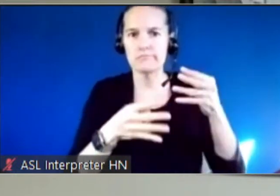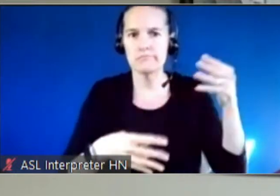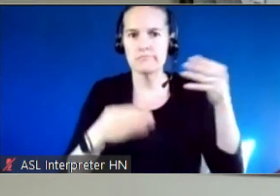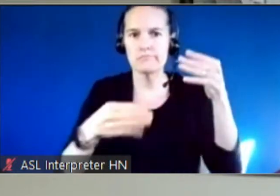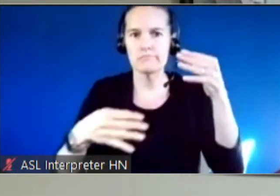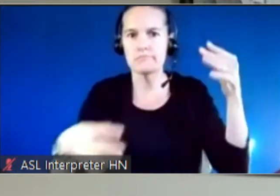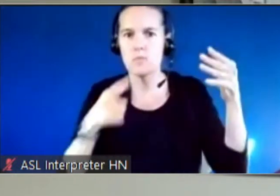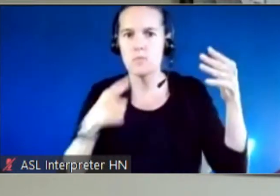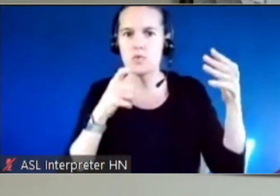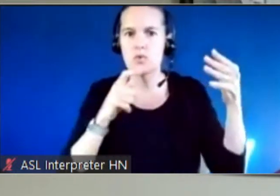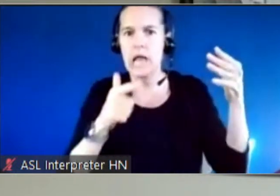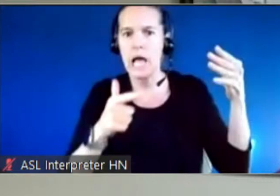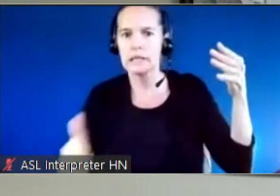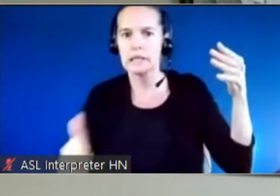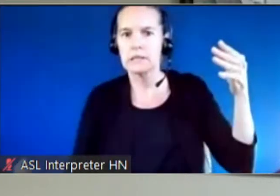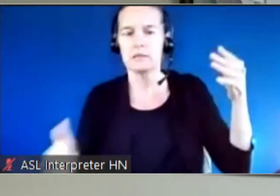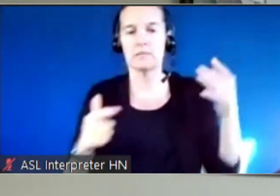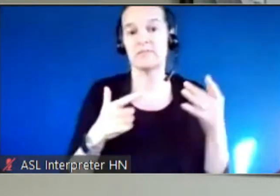all the answers to them.